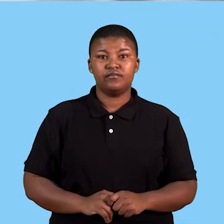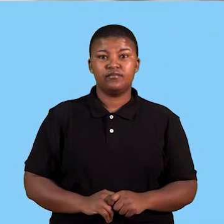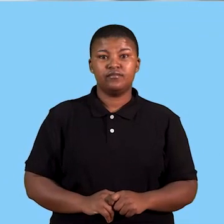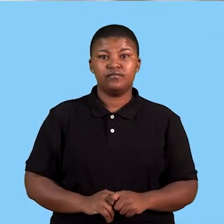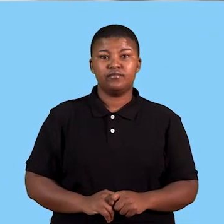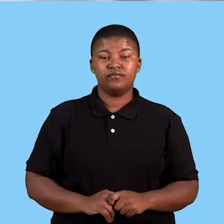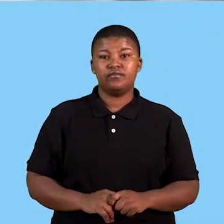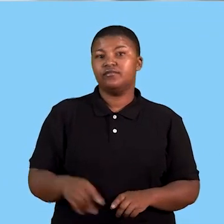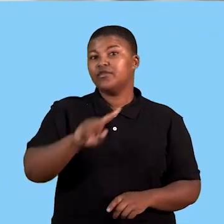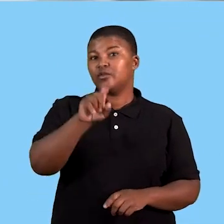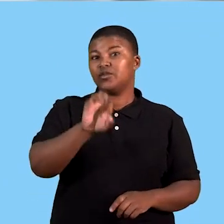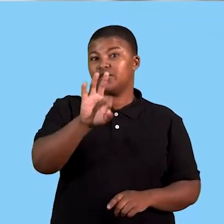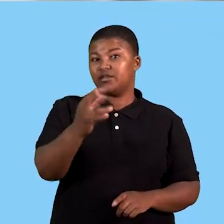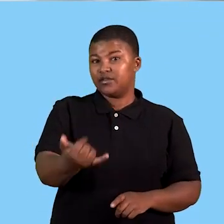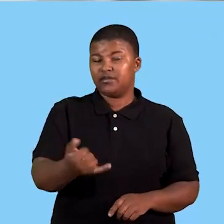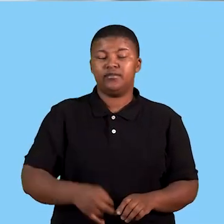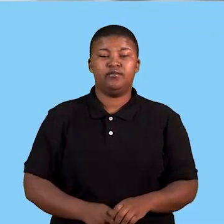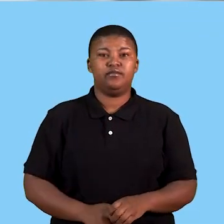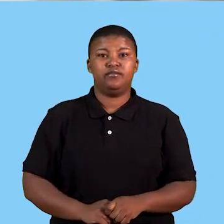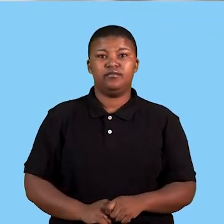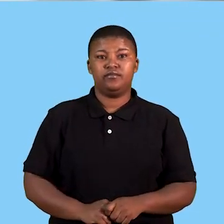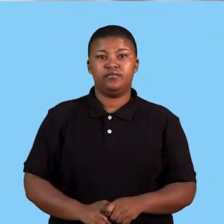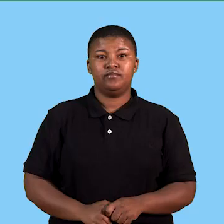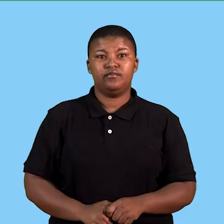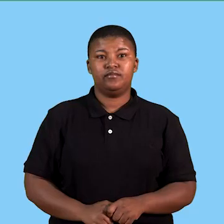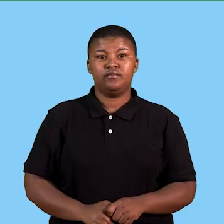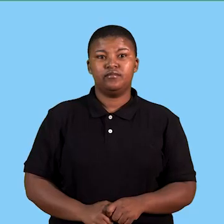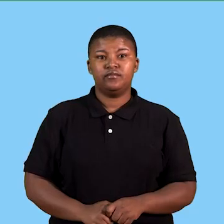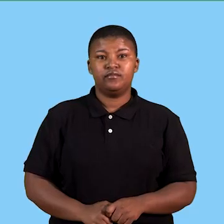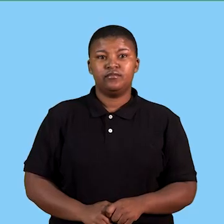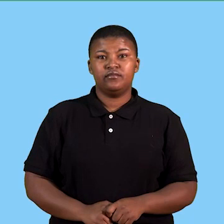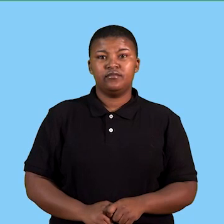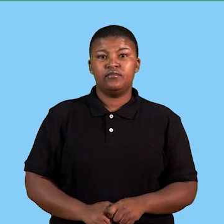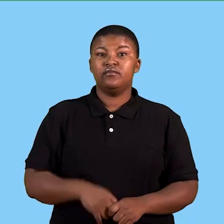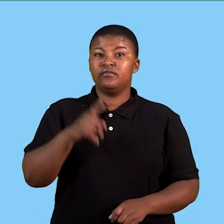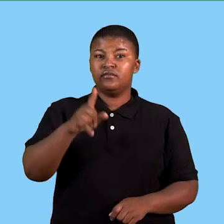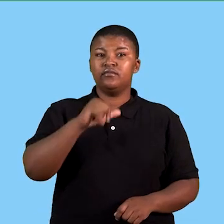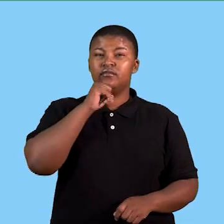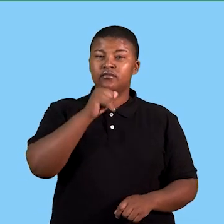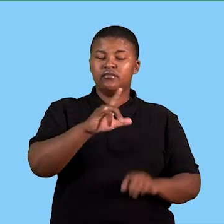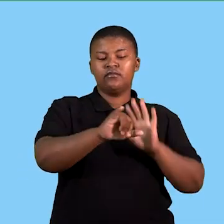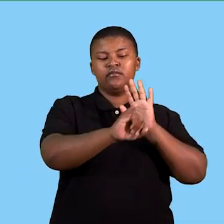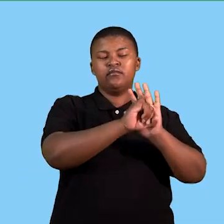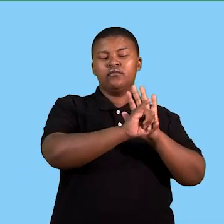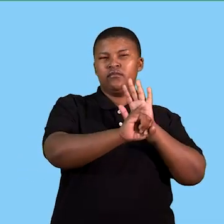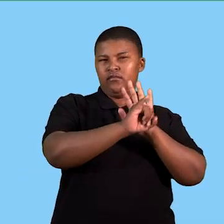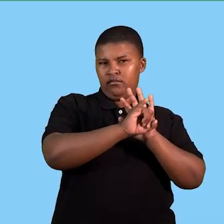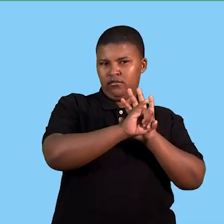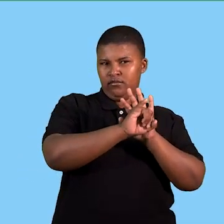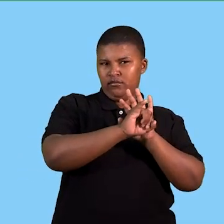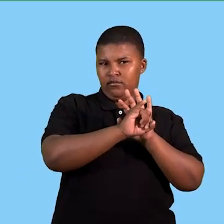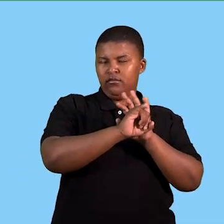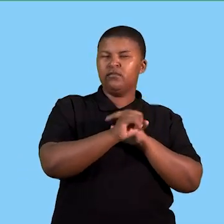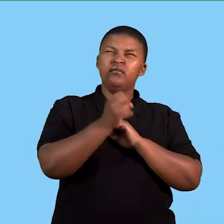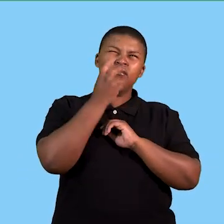factors. Let's move on. Question 3 then. Question 3 asks, identify. So identify